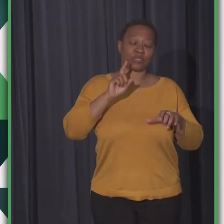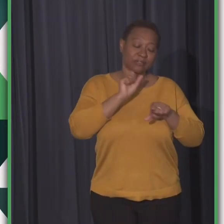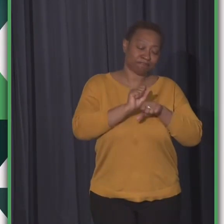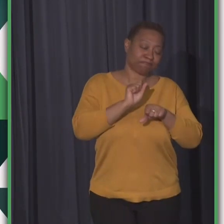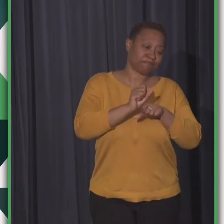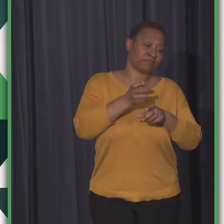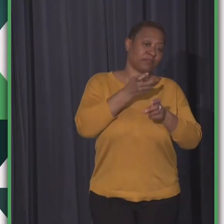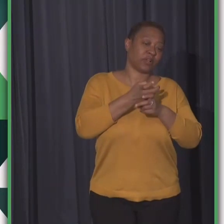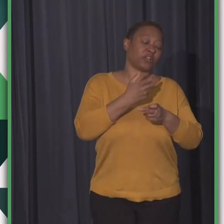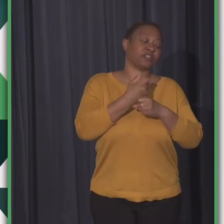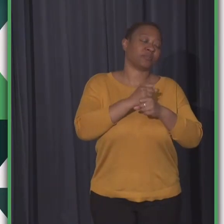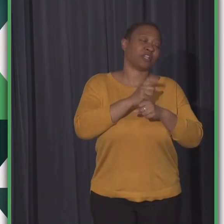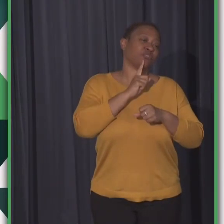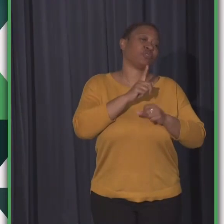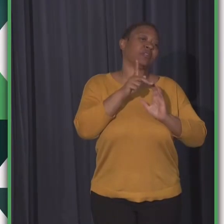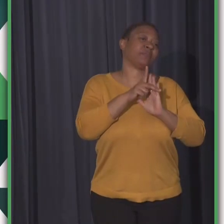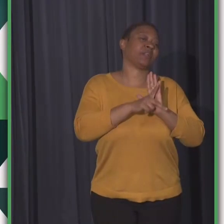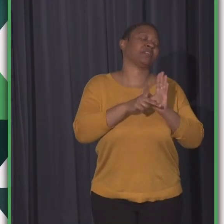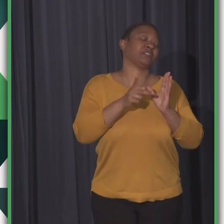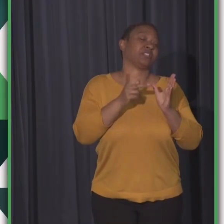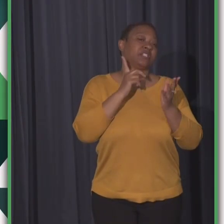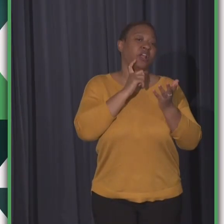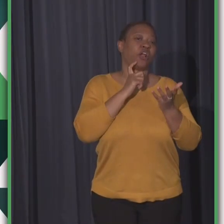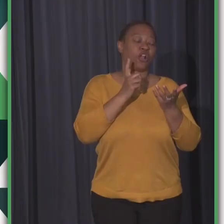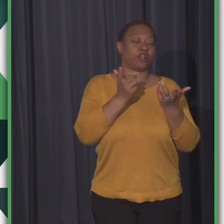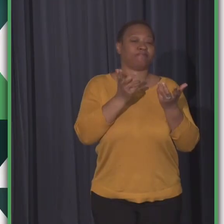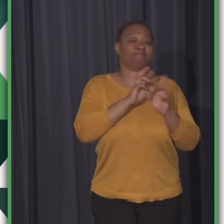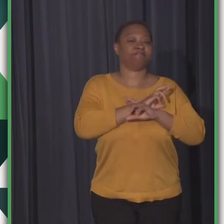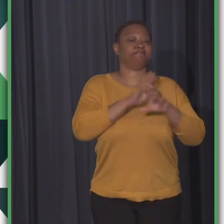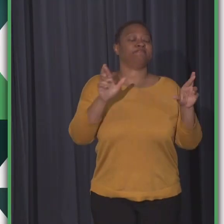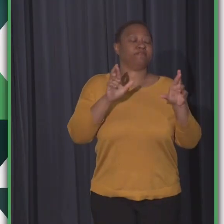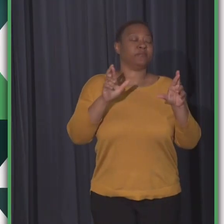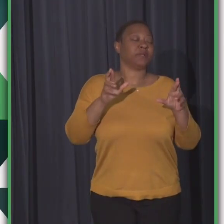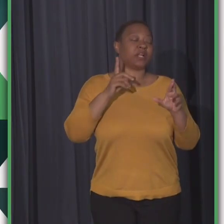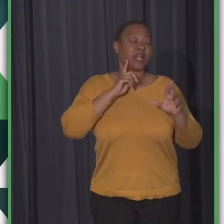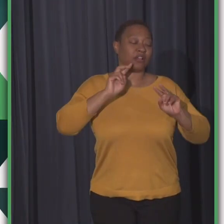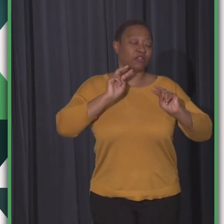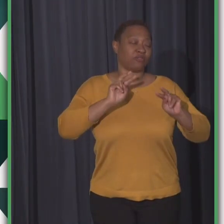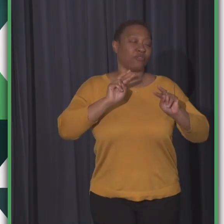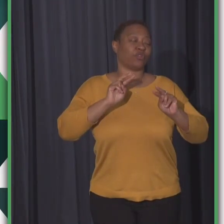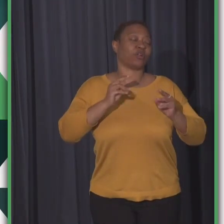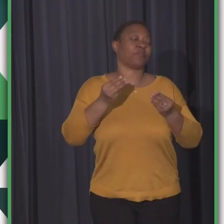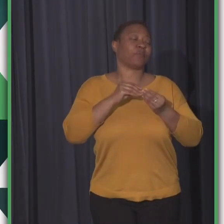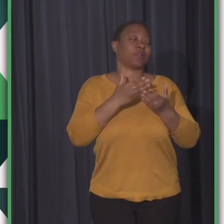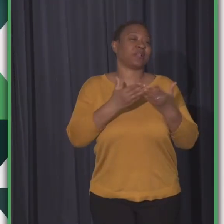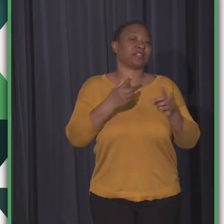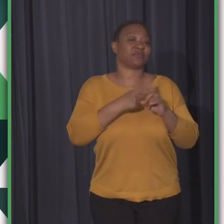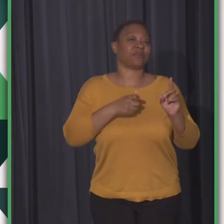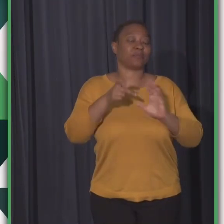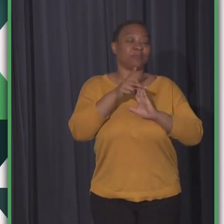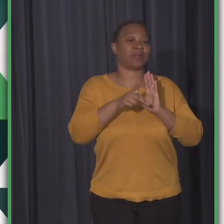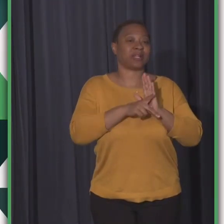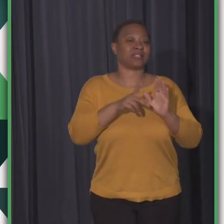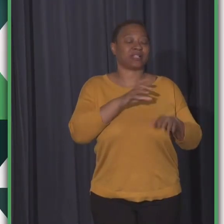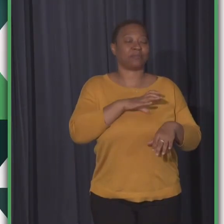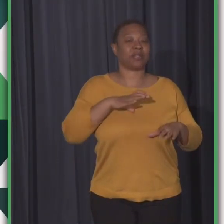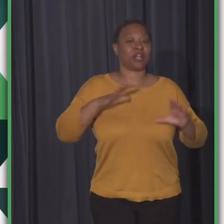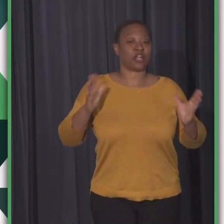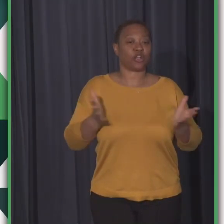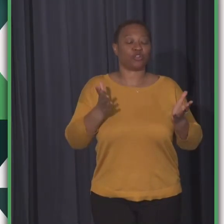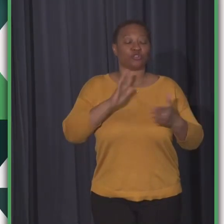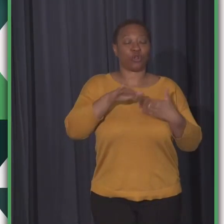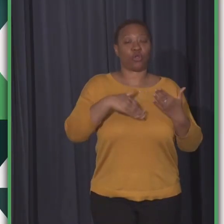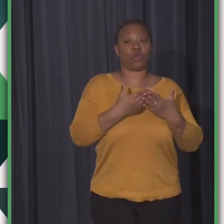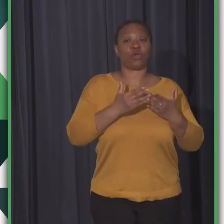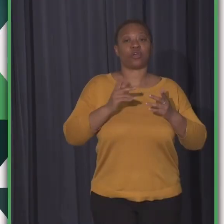policies done, and looking forward for more great things to occur out of the policy committee, and encourage all